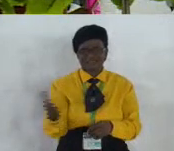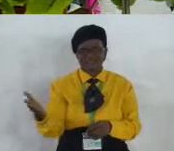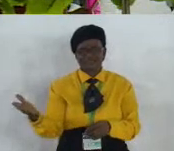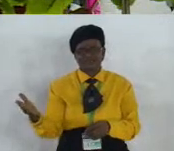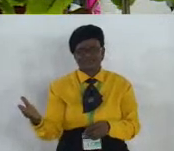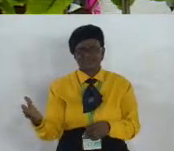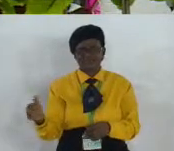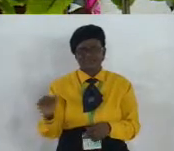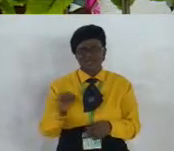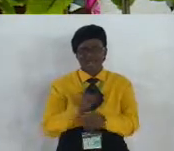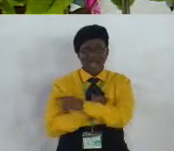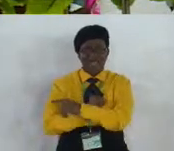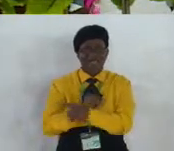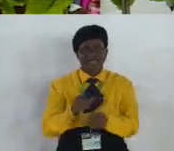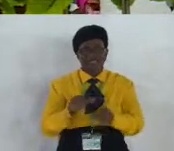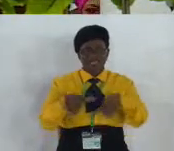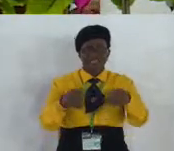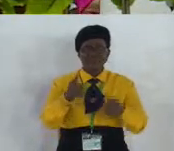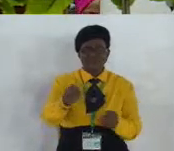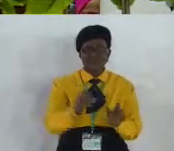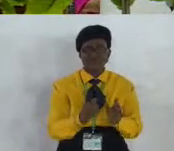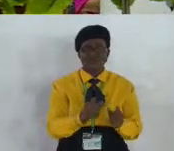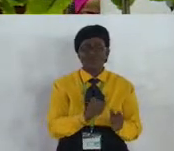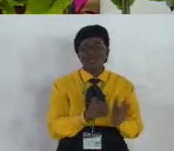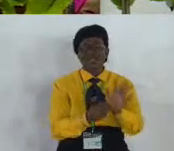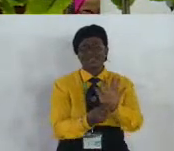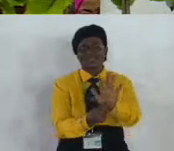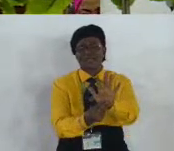I'll give you an example.